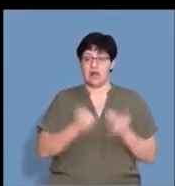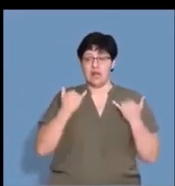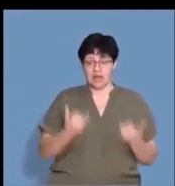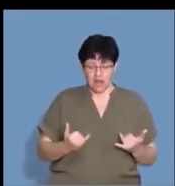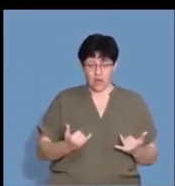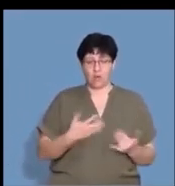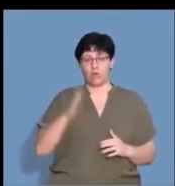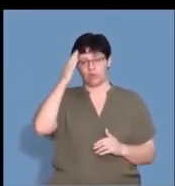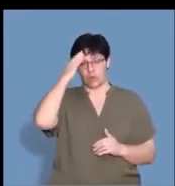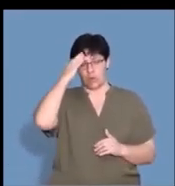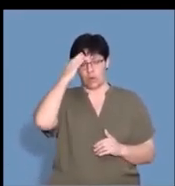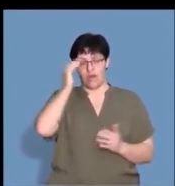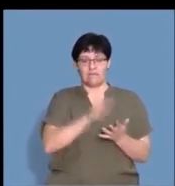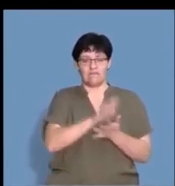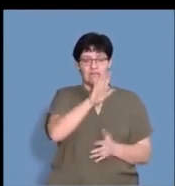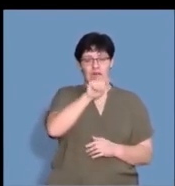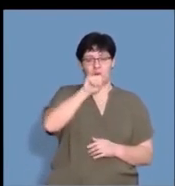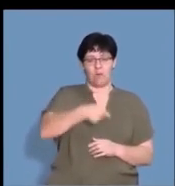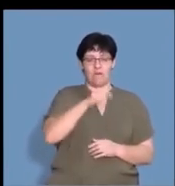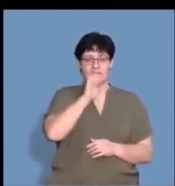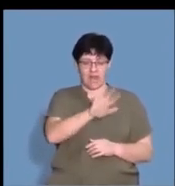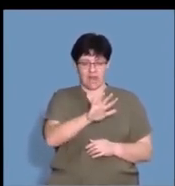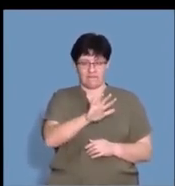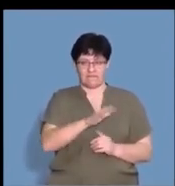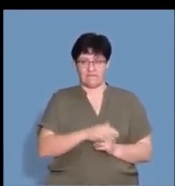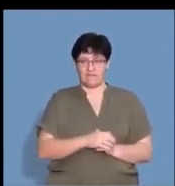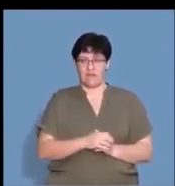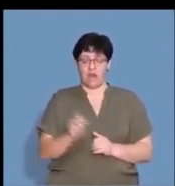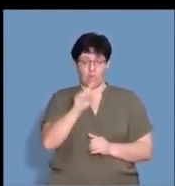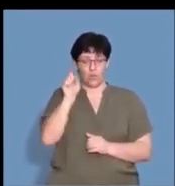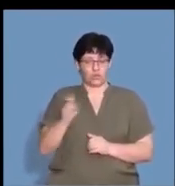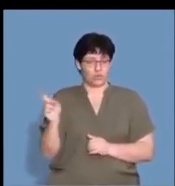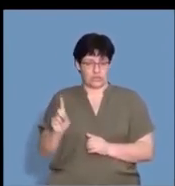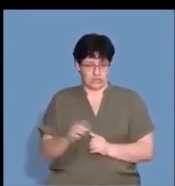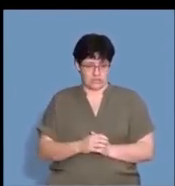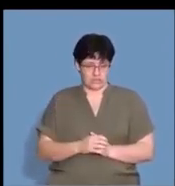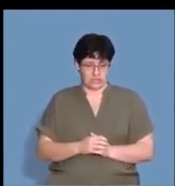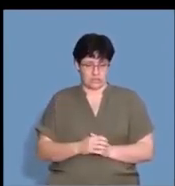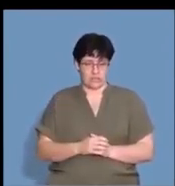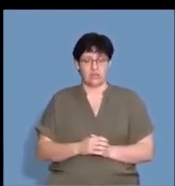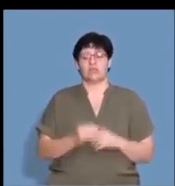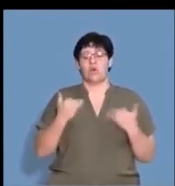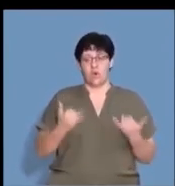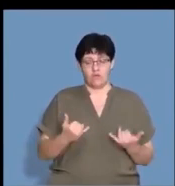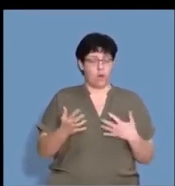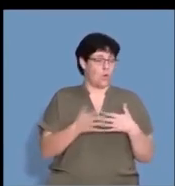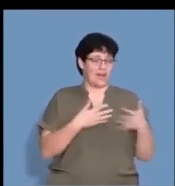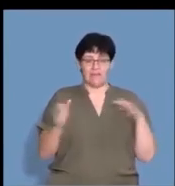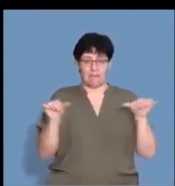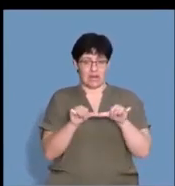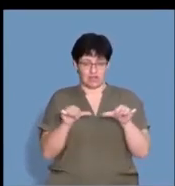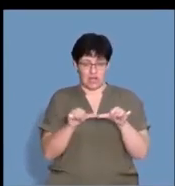And we now want to know what 15.5 would be. And there's my question mark. So you're going to be taking whatever you've